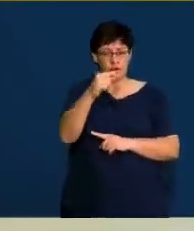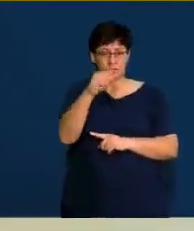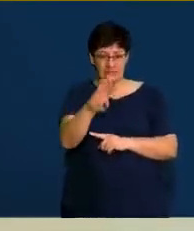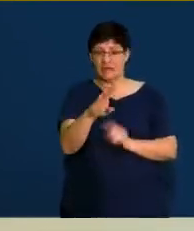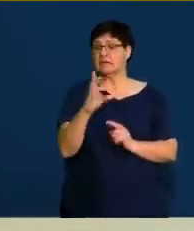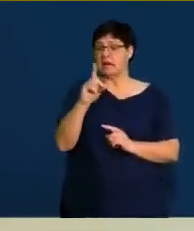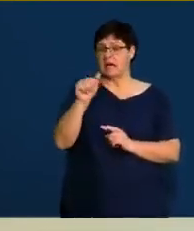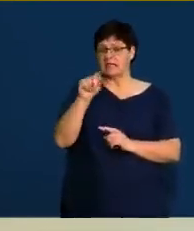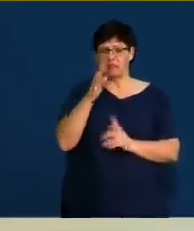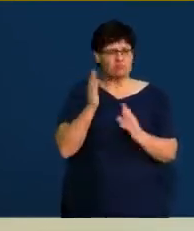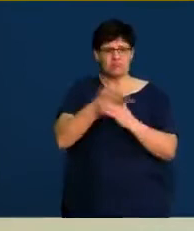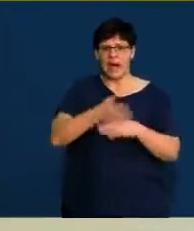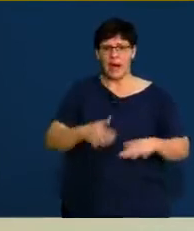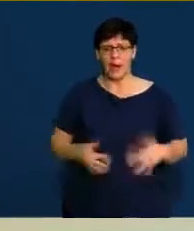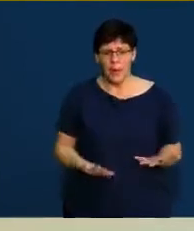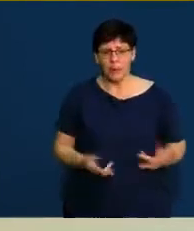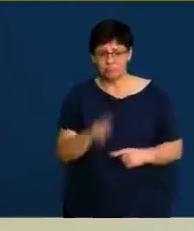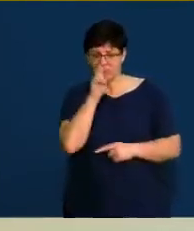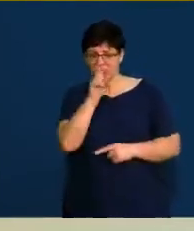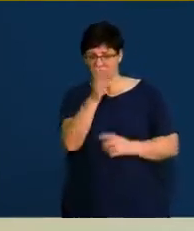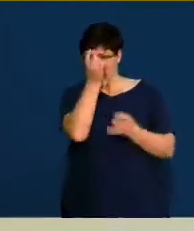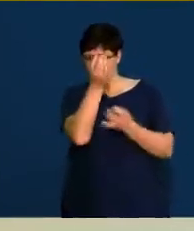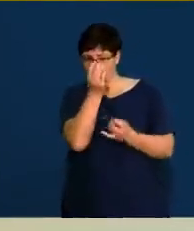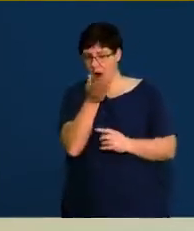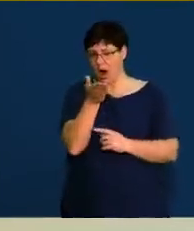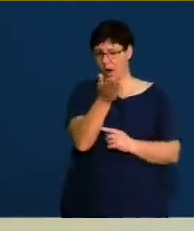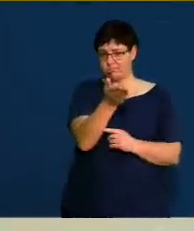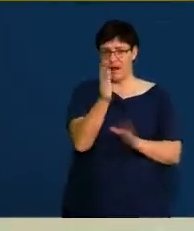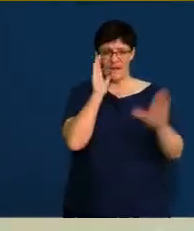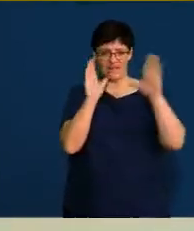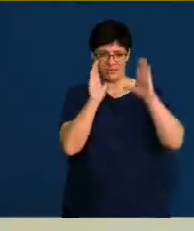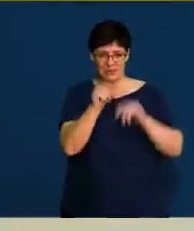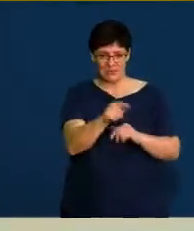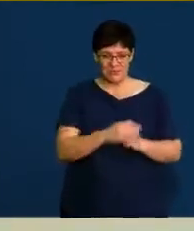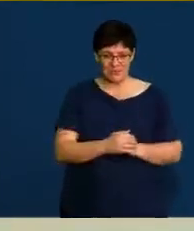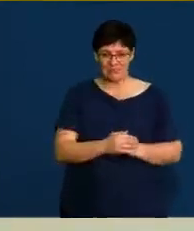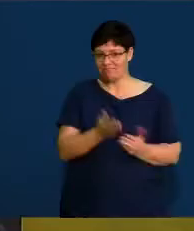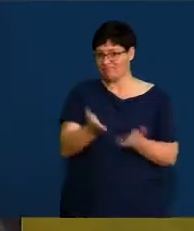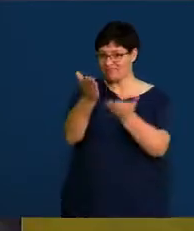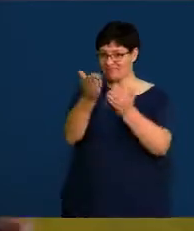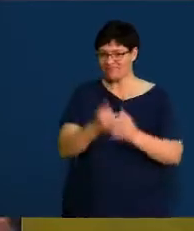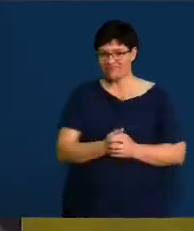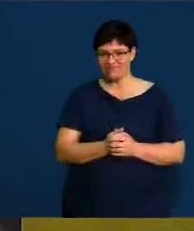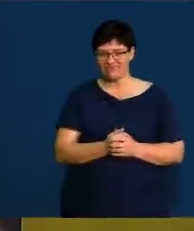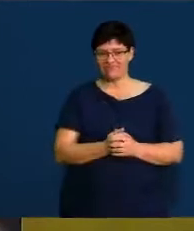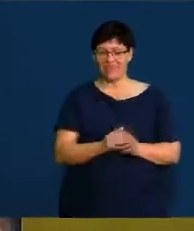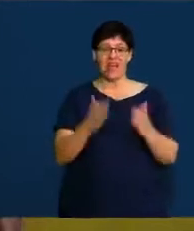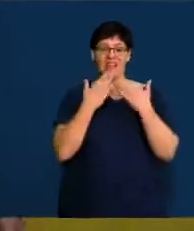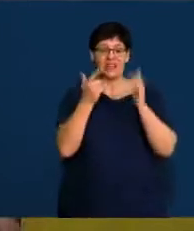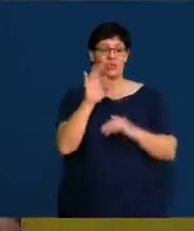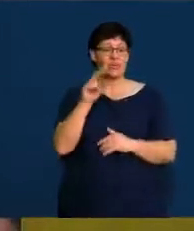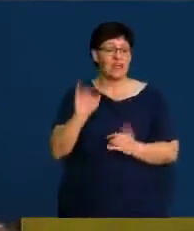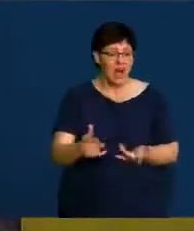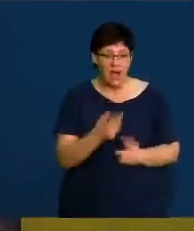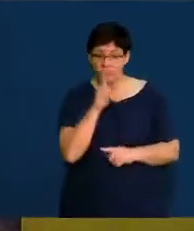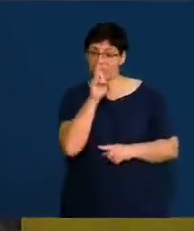need to do to enter the competition is see all the details on our Facebook page. Over to you, Cameron. Thanks, Looney. So get to